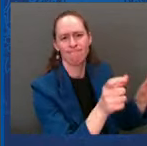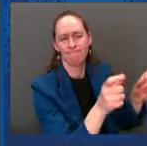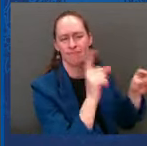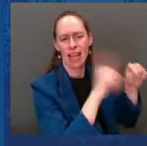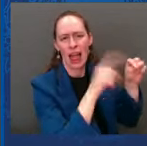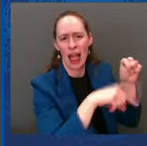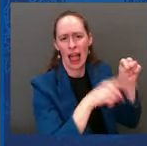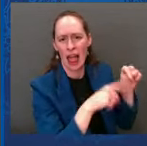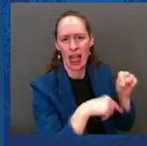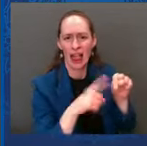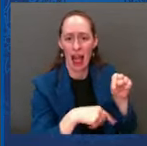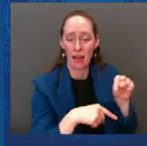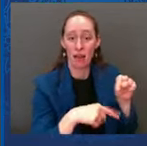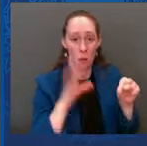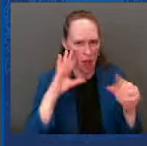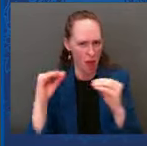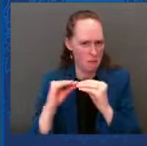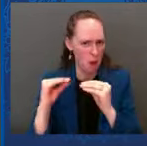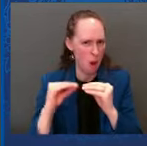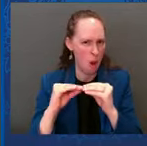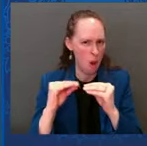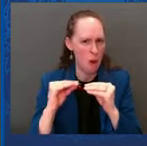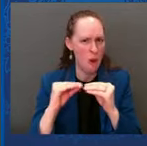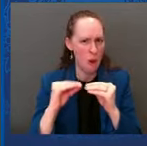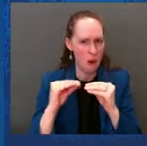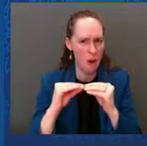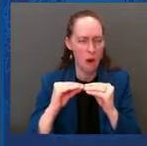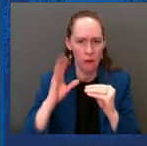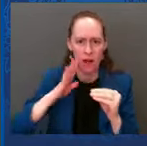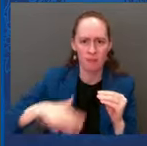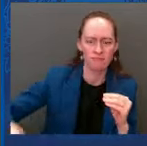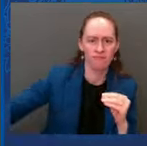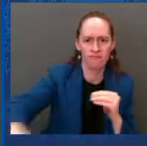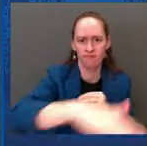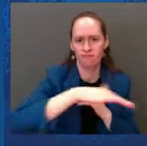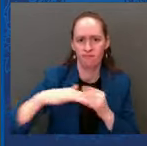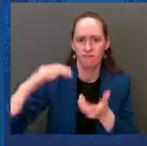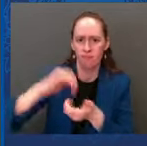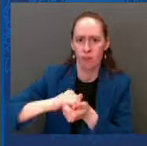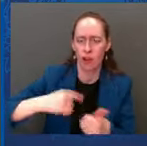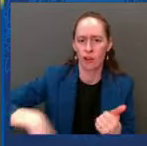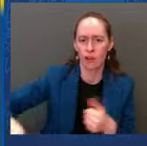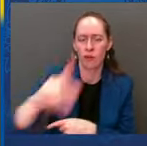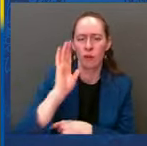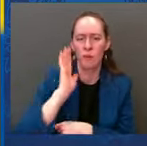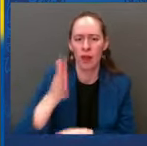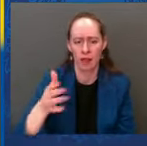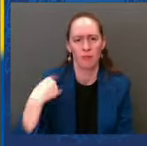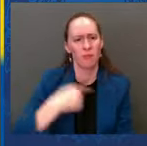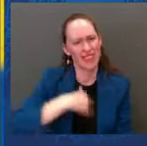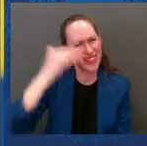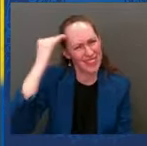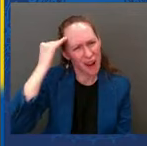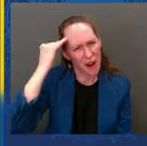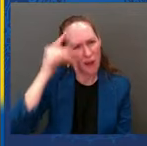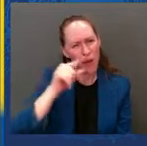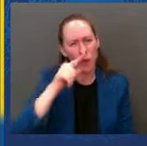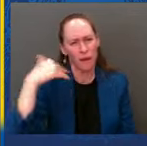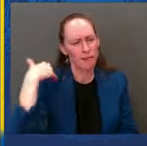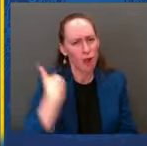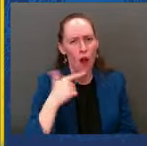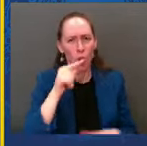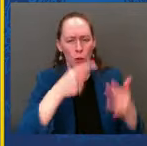partners. We'll hold accountable those who are responsible for this war, and we'll seek justice for the war crimes and